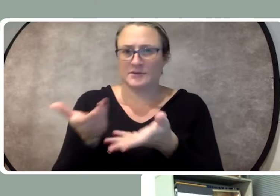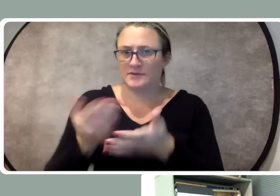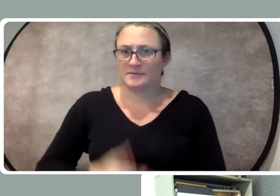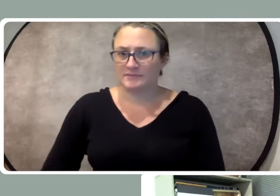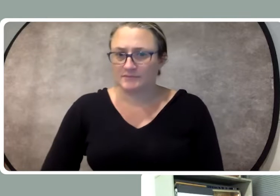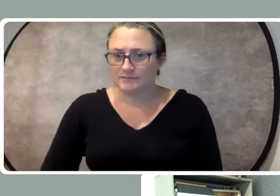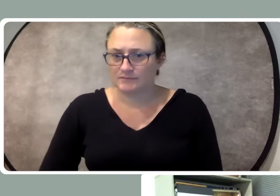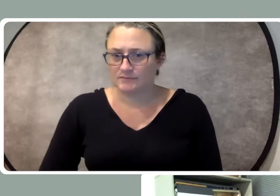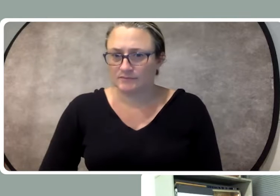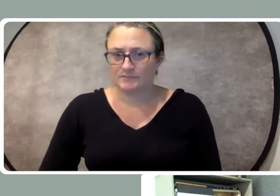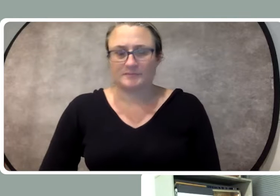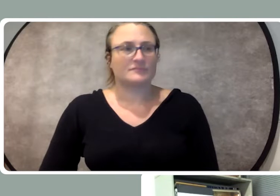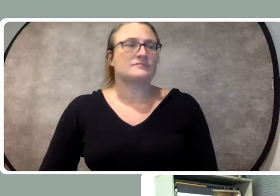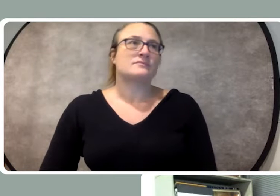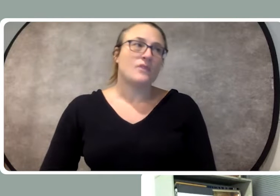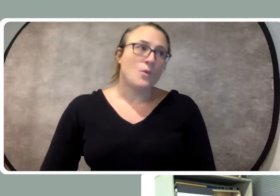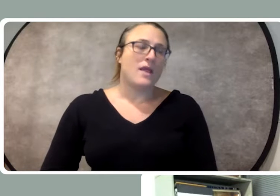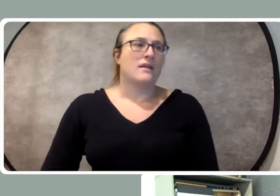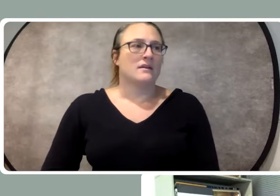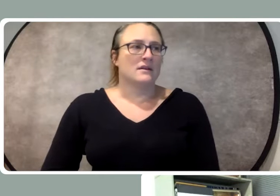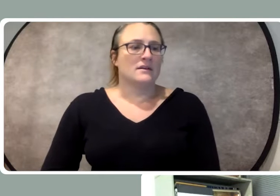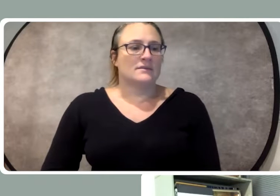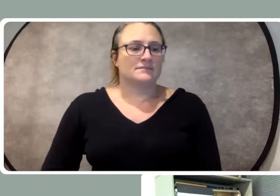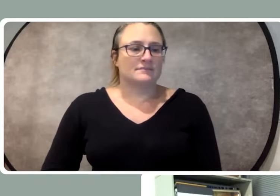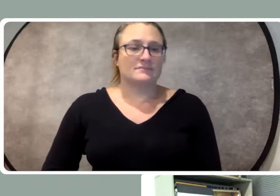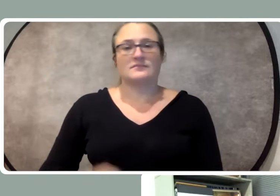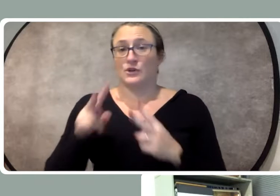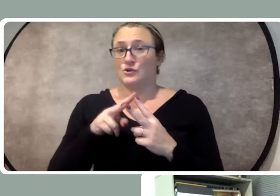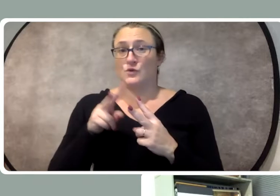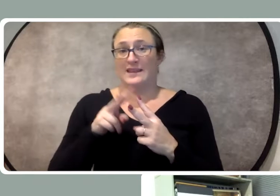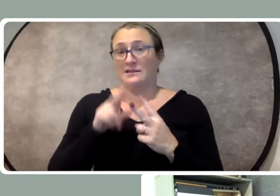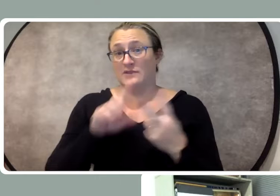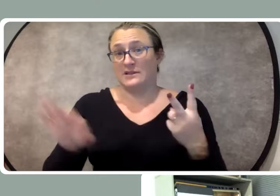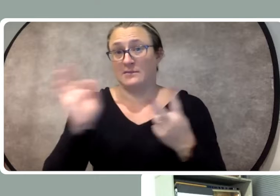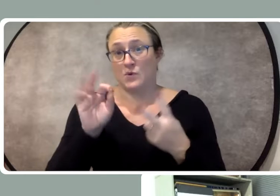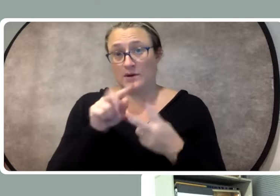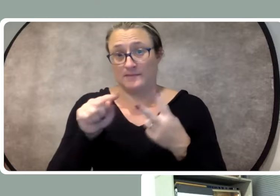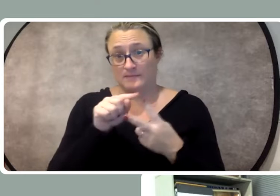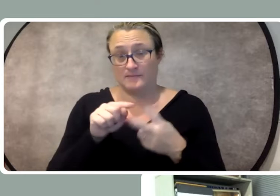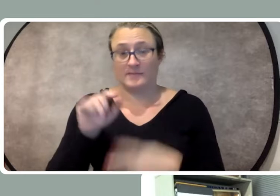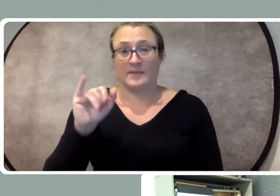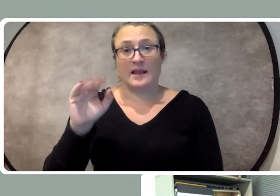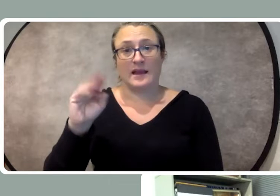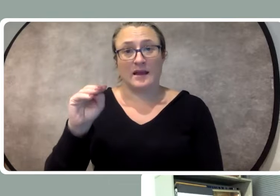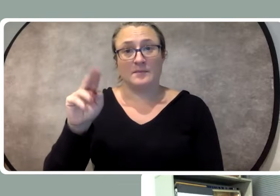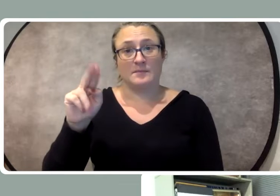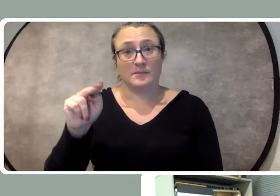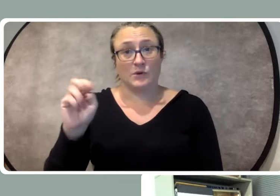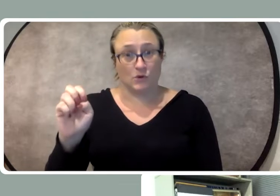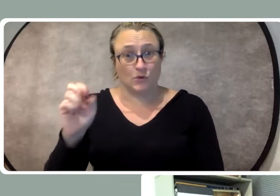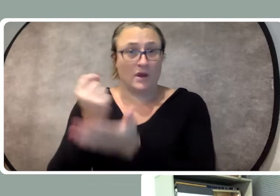So I think two main things really. So immune therapy has